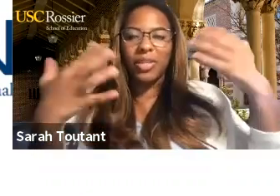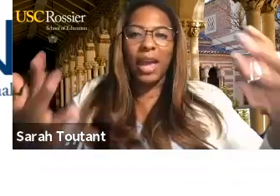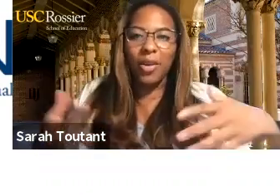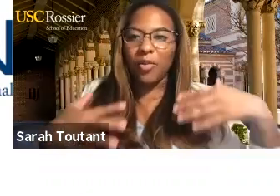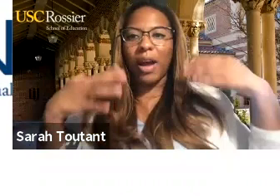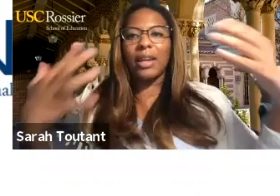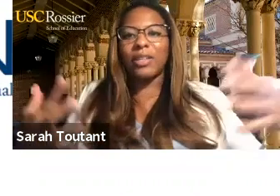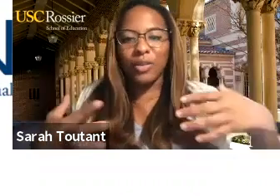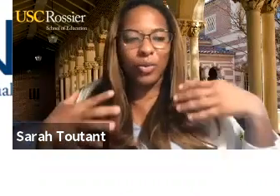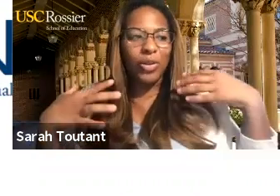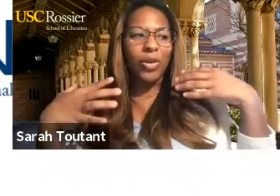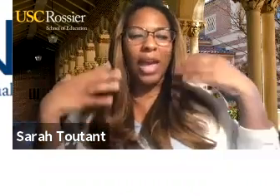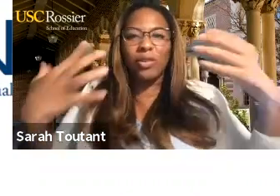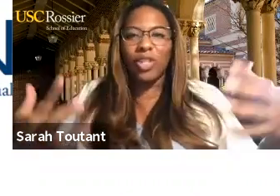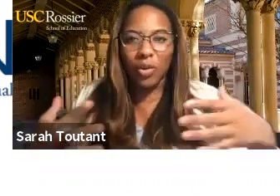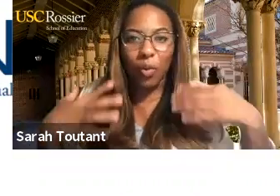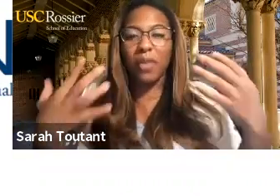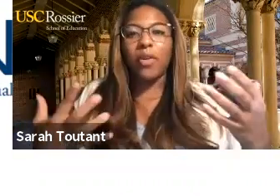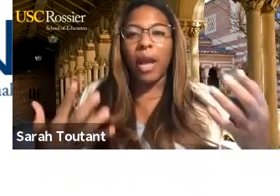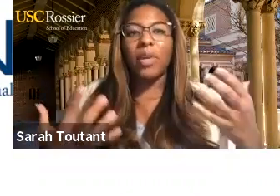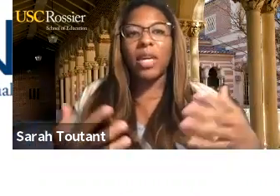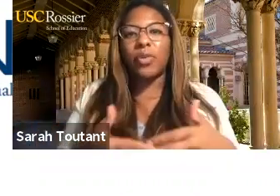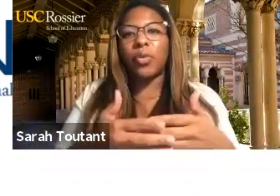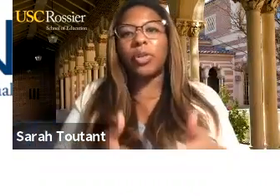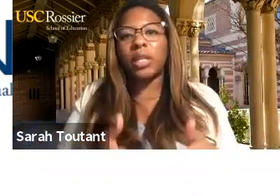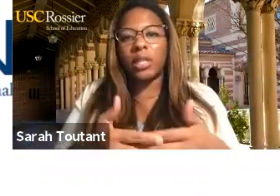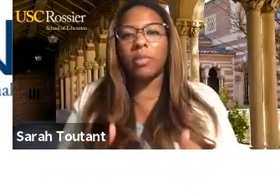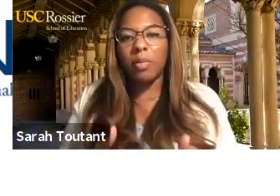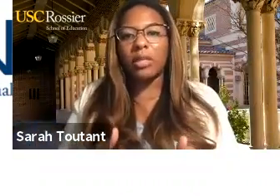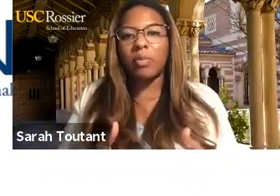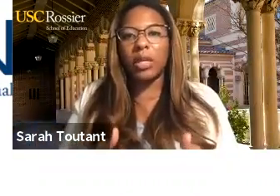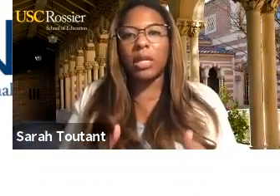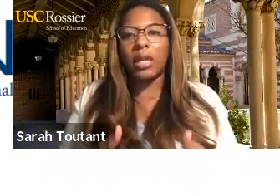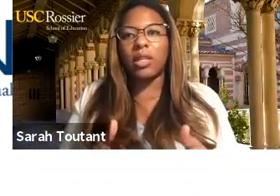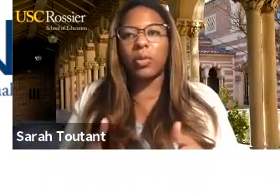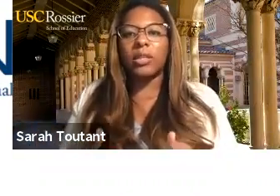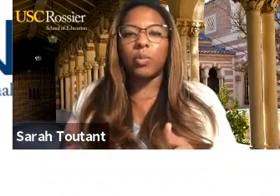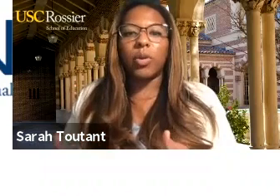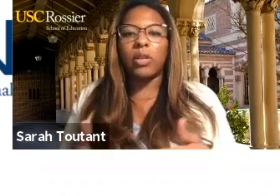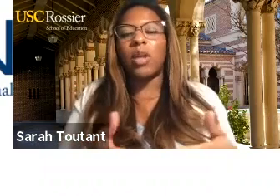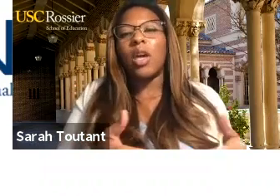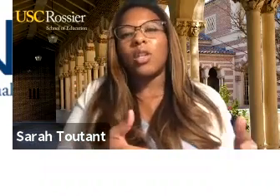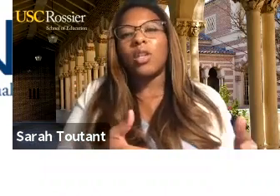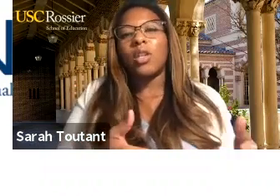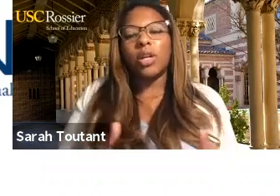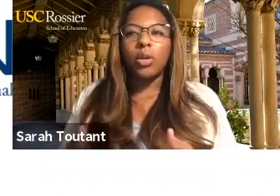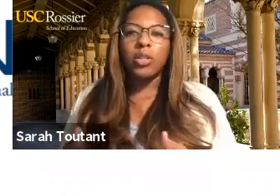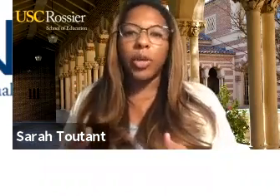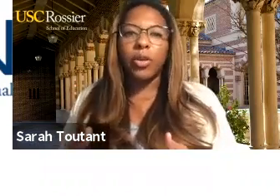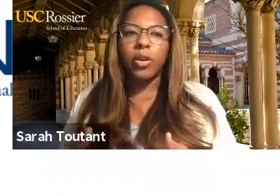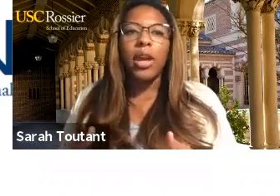your day or your finances or your energy or whatever it might be. If you are really committed to being an anti-racist person and to